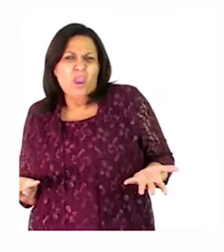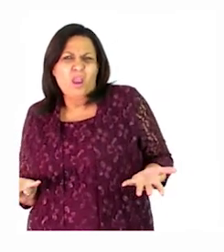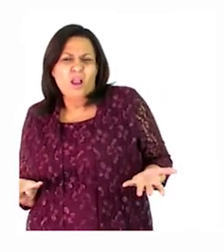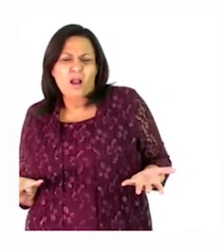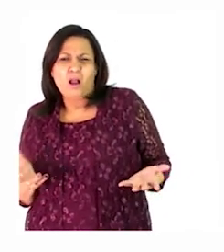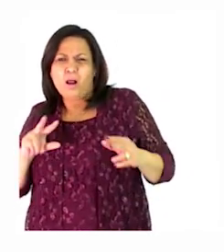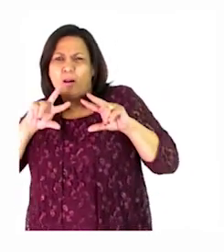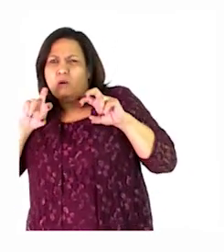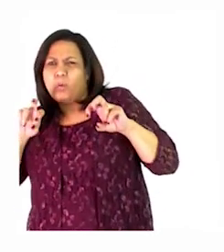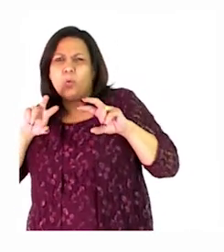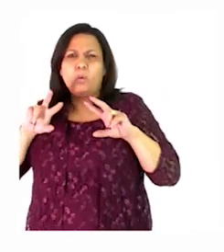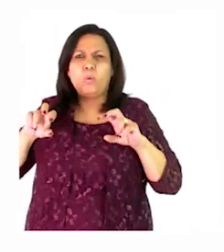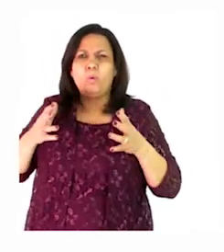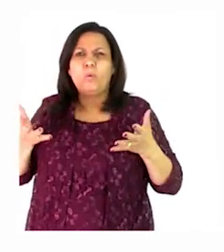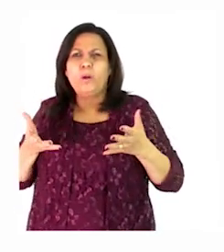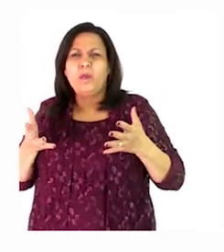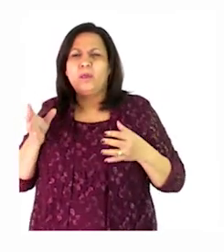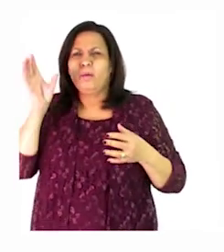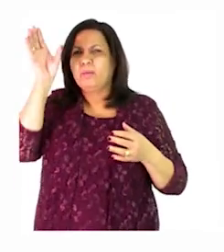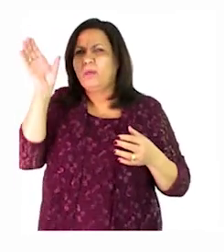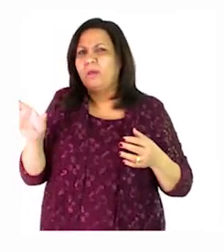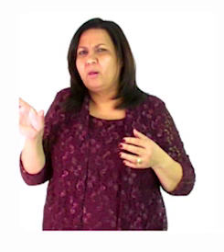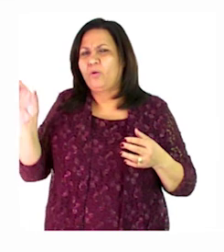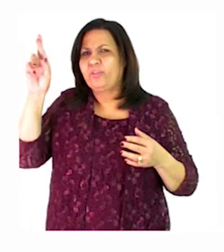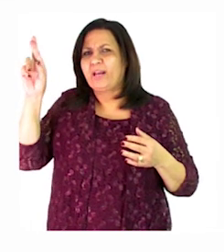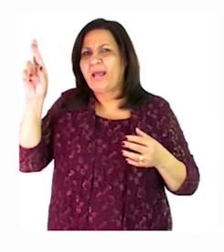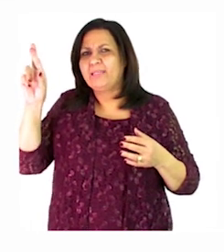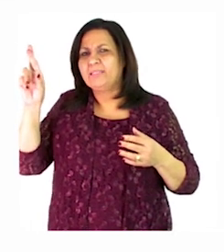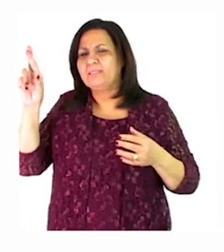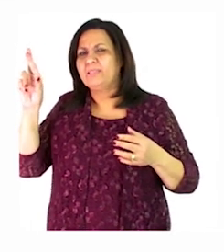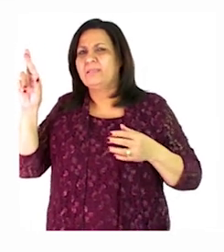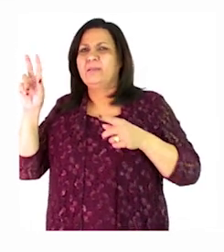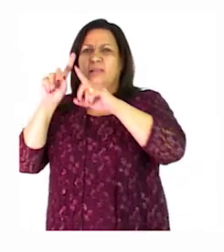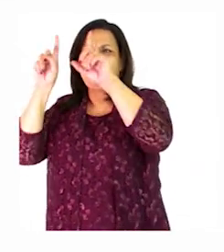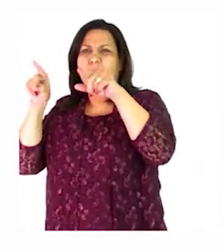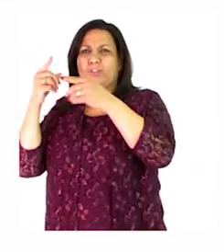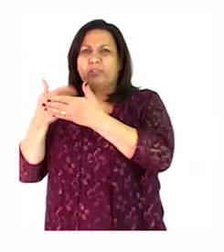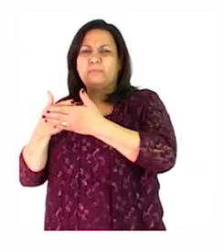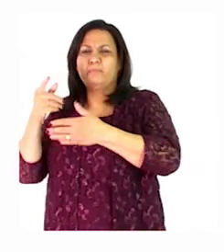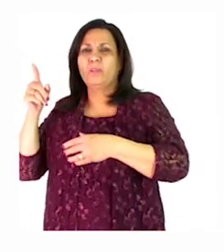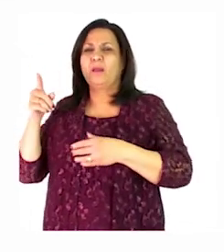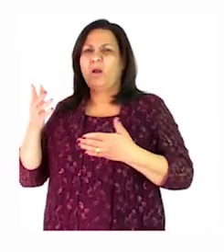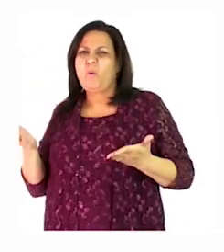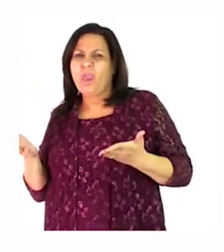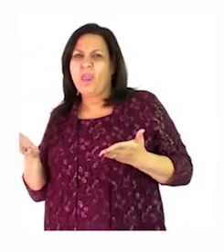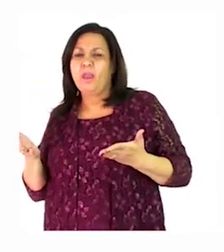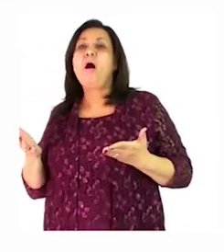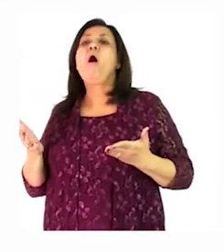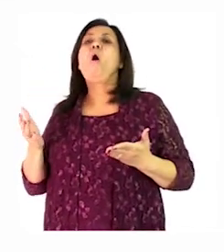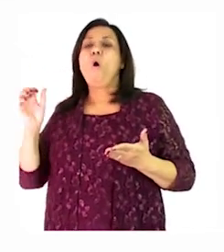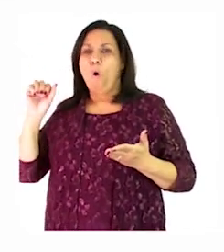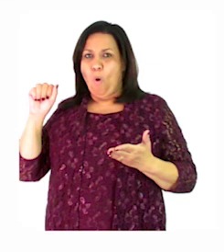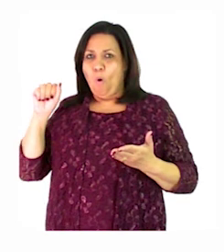Let's look at the pictures on the right and join the two dots to make a path